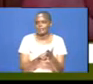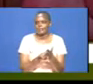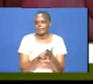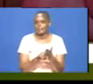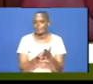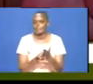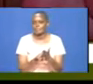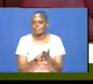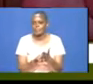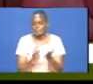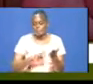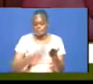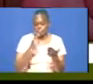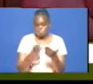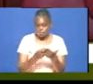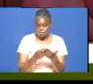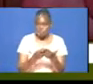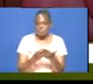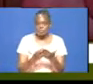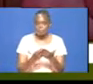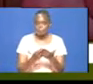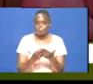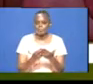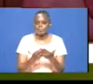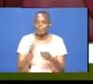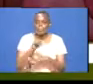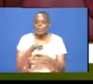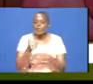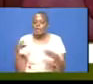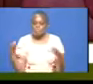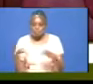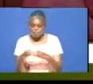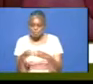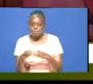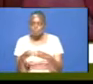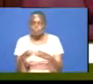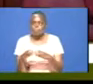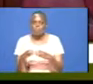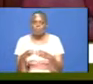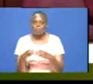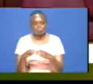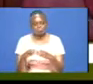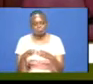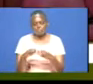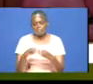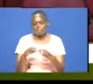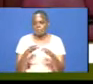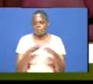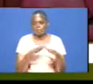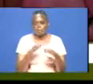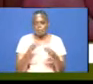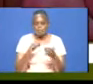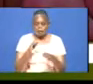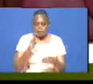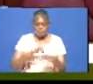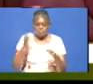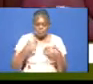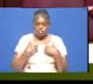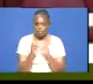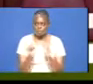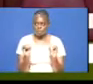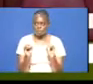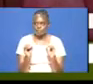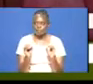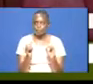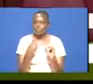the resources to an extent that other groups will be disadvantaged. Madam Speaker, I don't want to